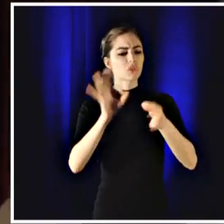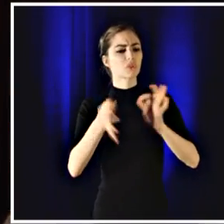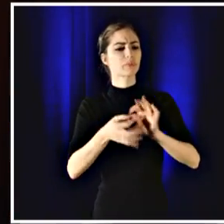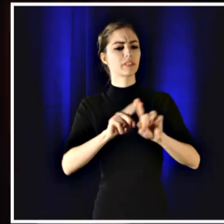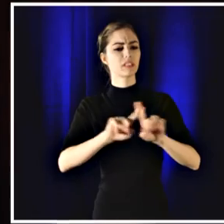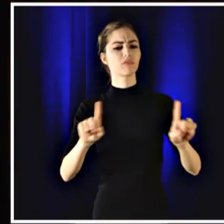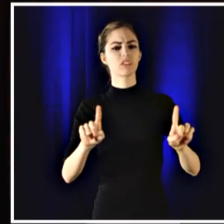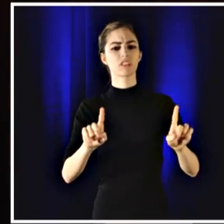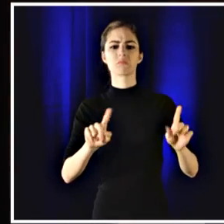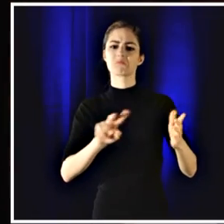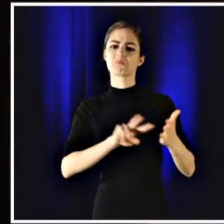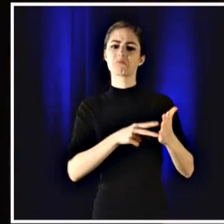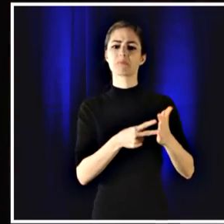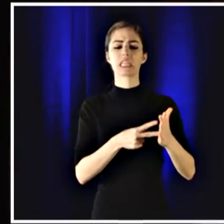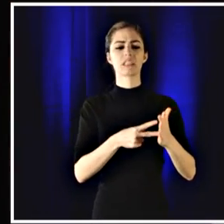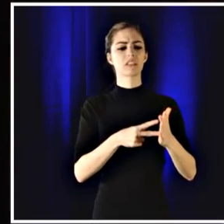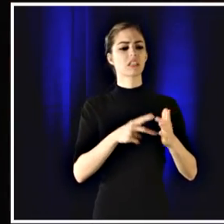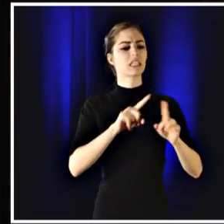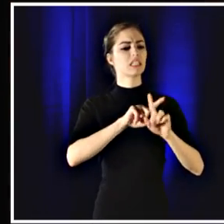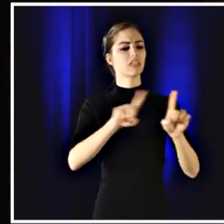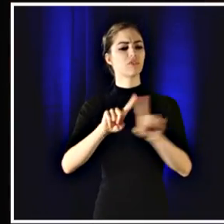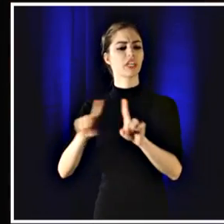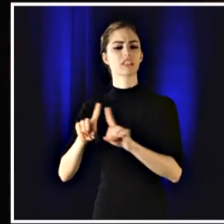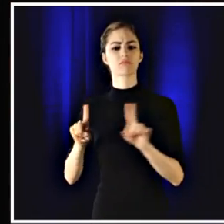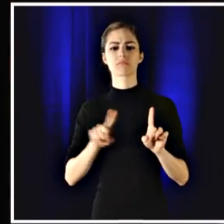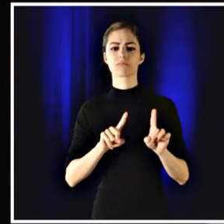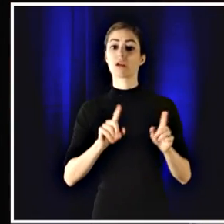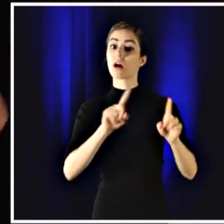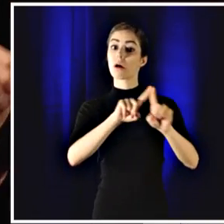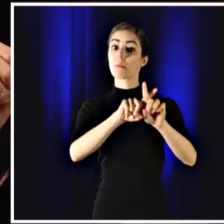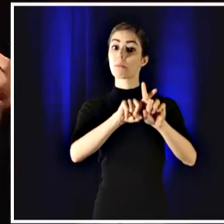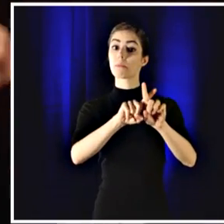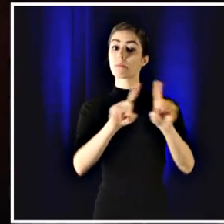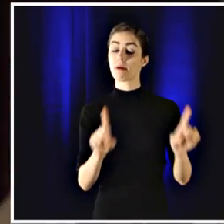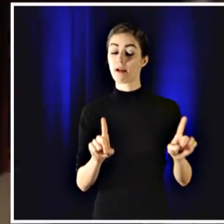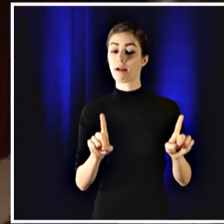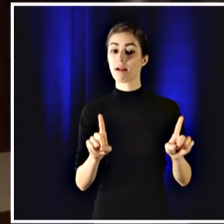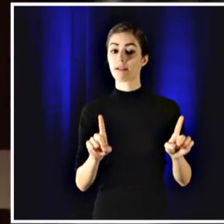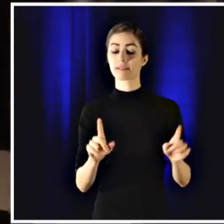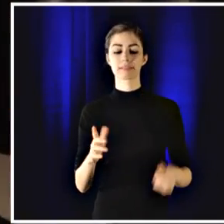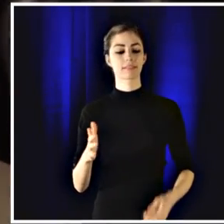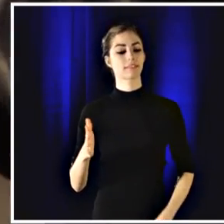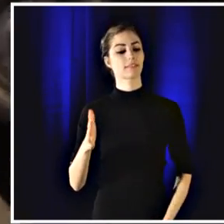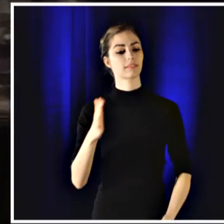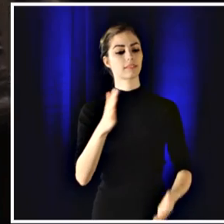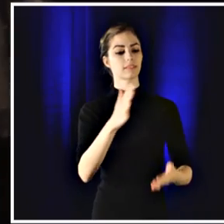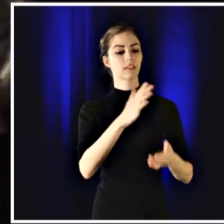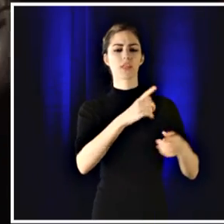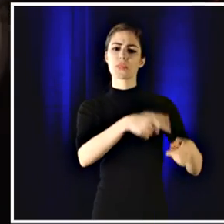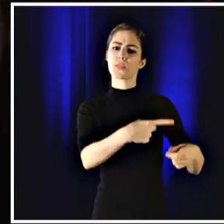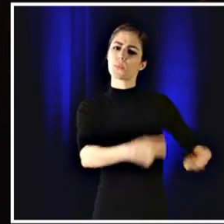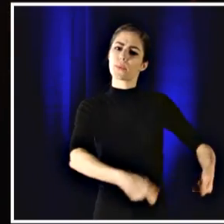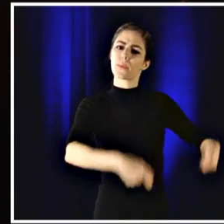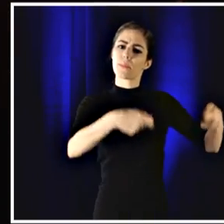just signify hard work. They began to personify my individual family members.